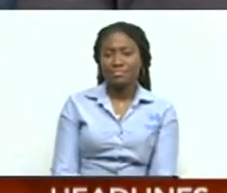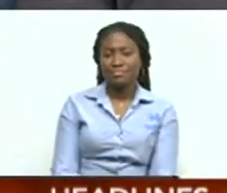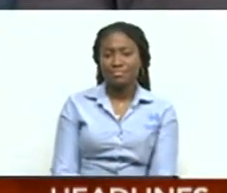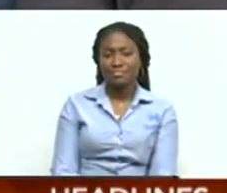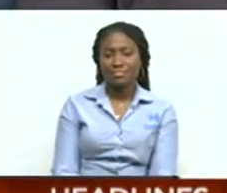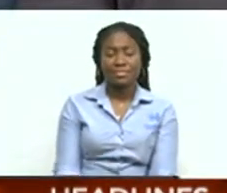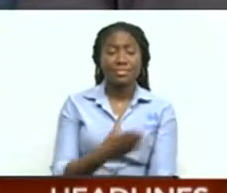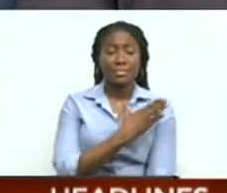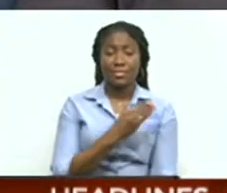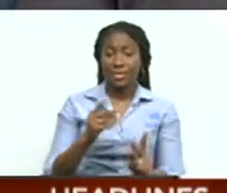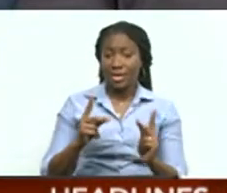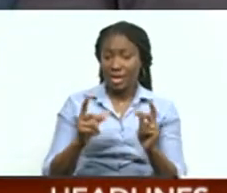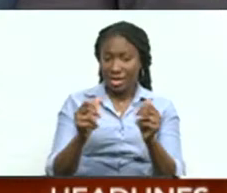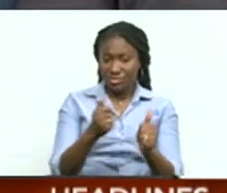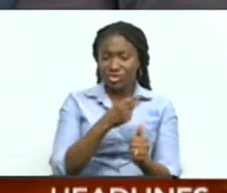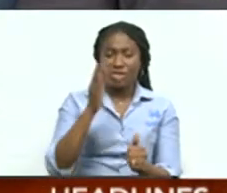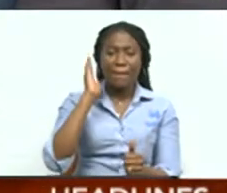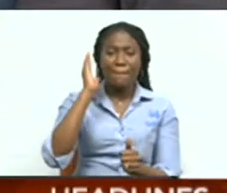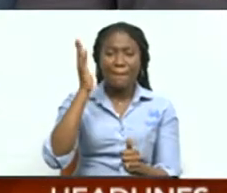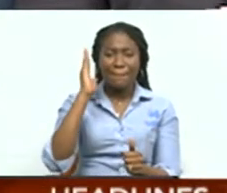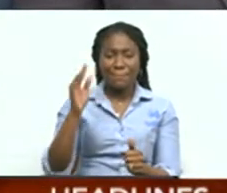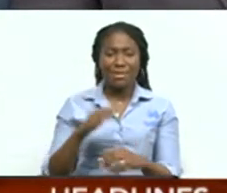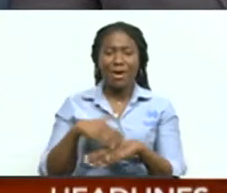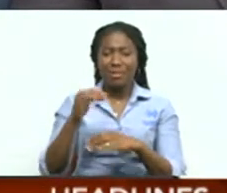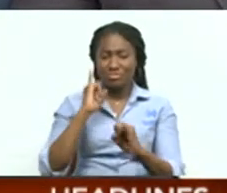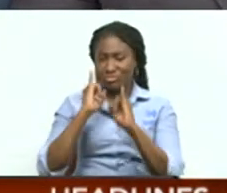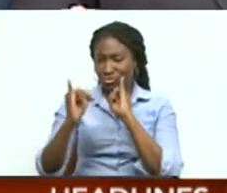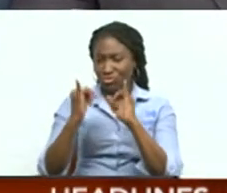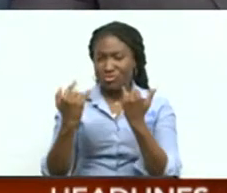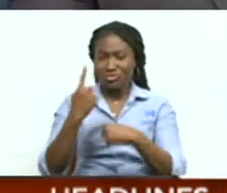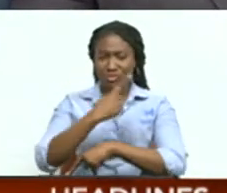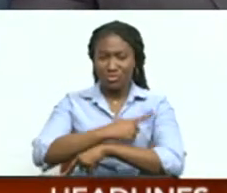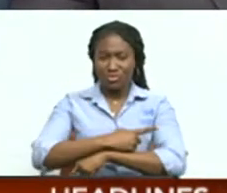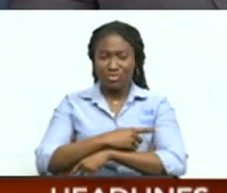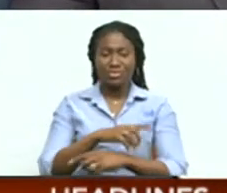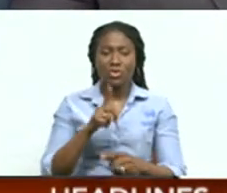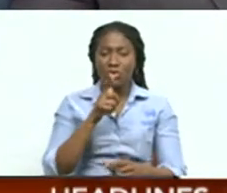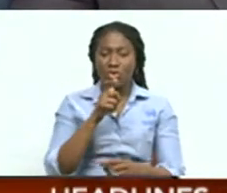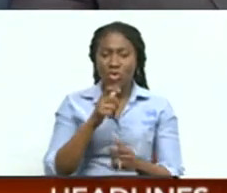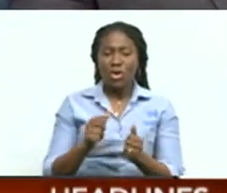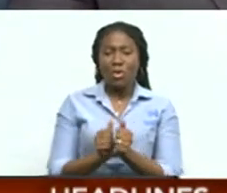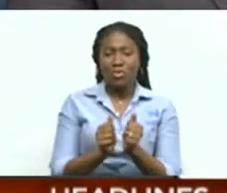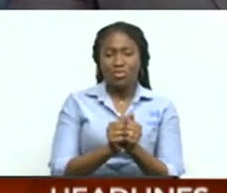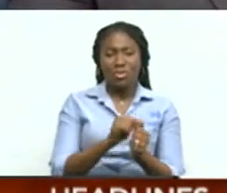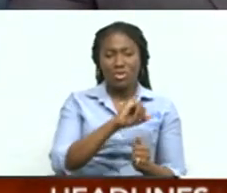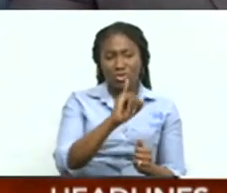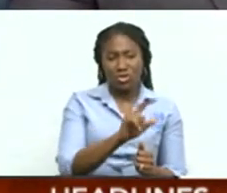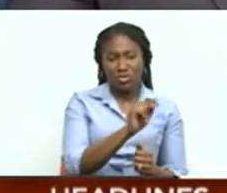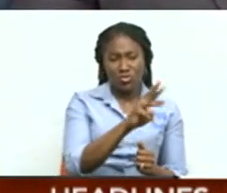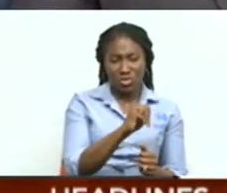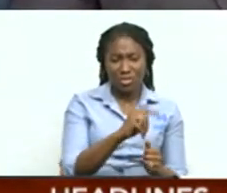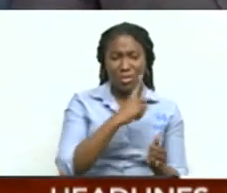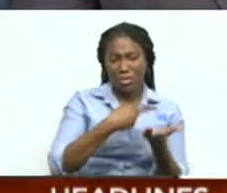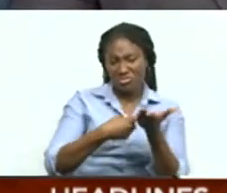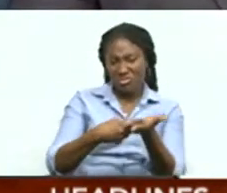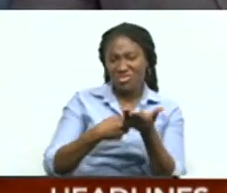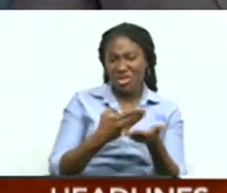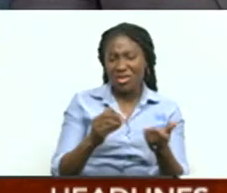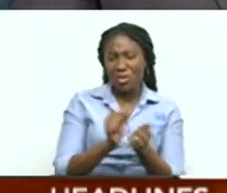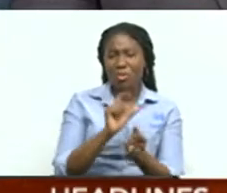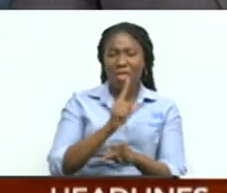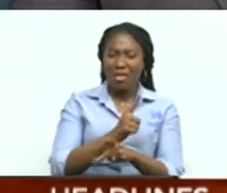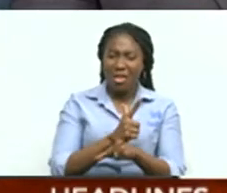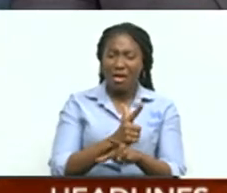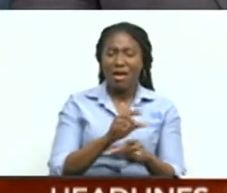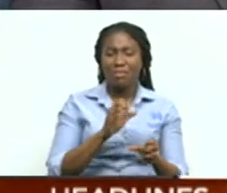Mrs. Prasad Bisesa was speaking to the media after meeting with the Joint Trade Union Movement, led by Ansel Roger, to discuss issues affecting the labour